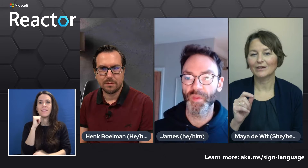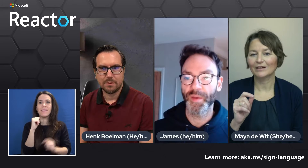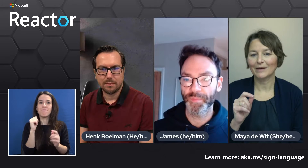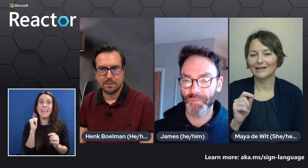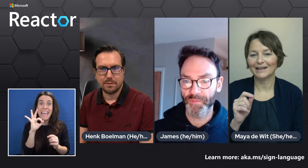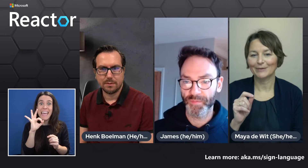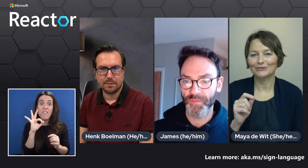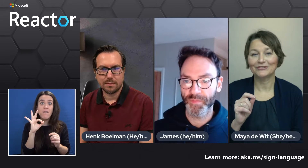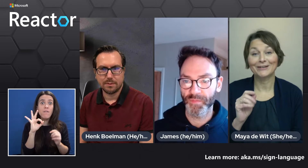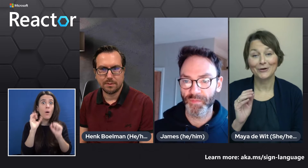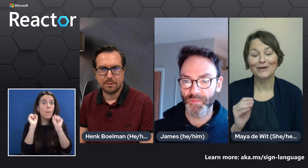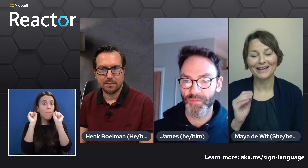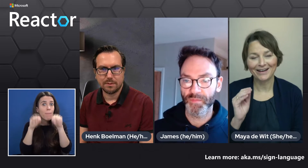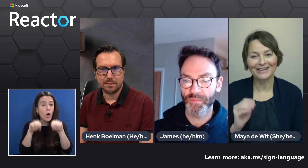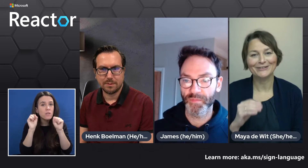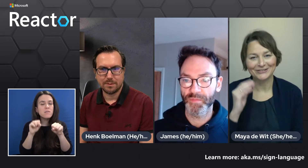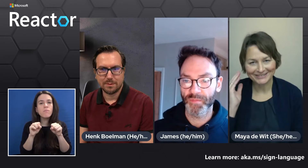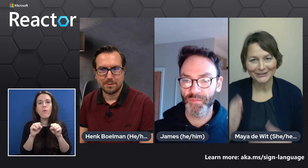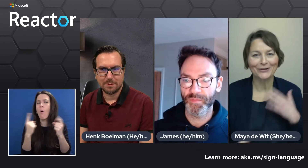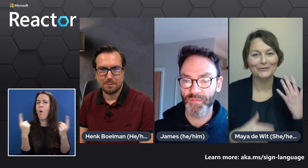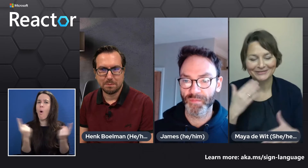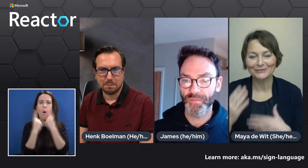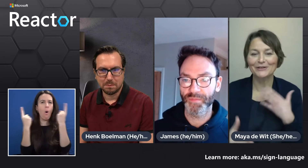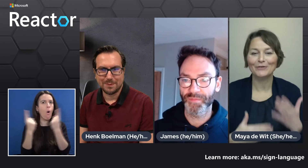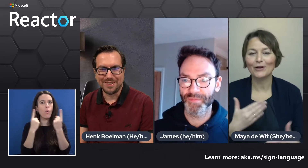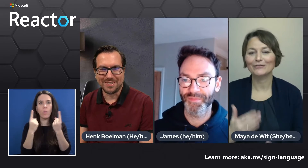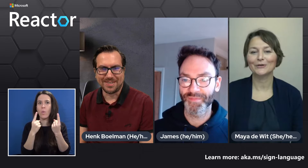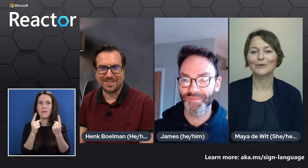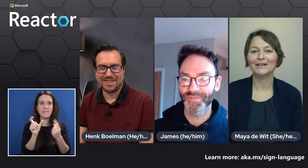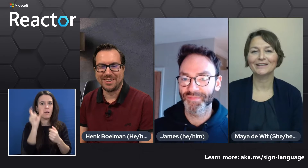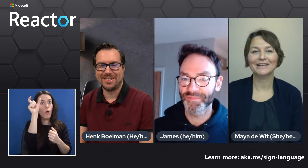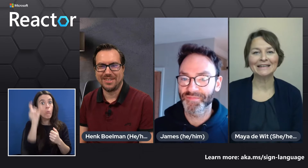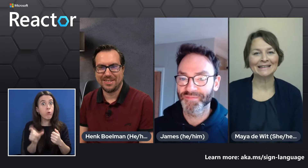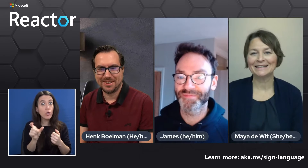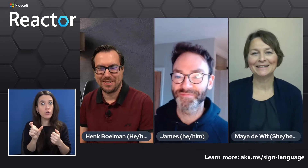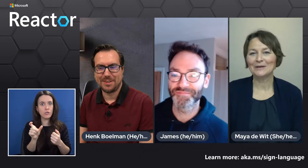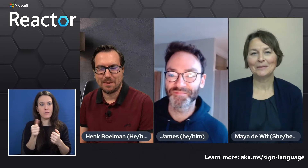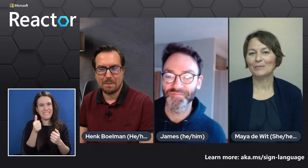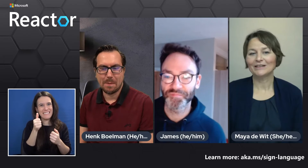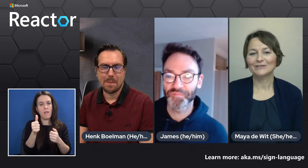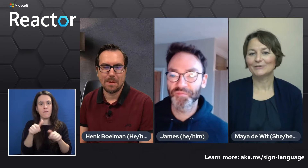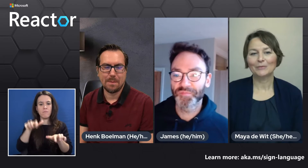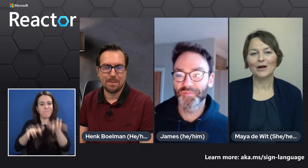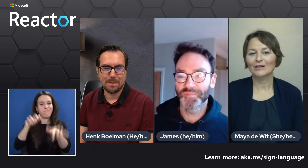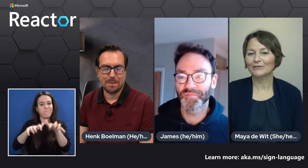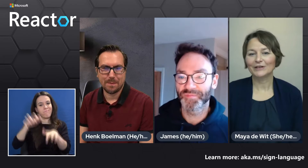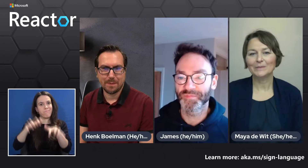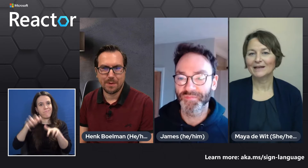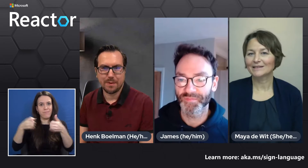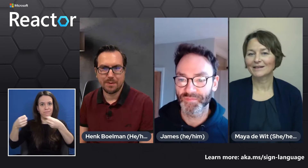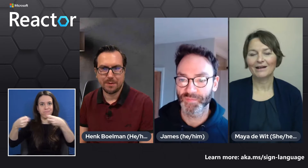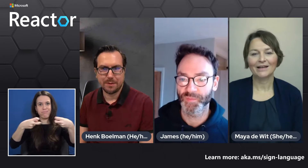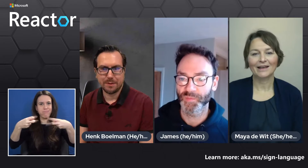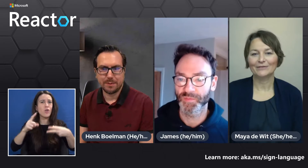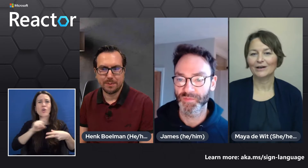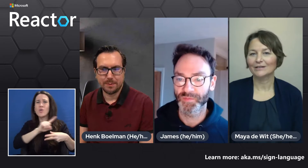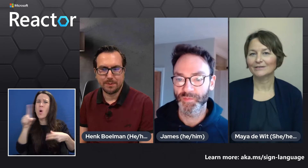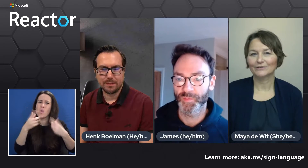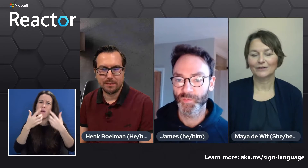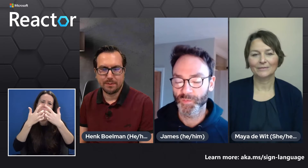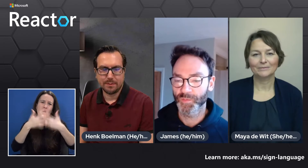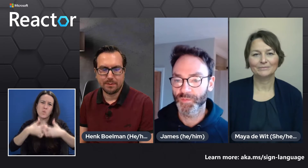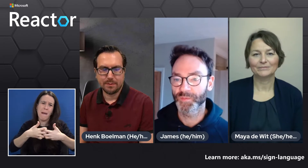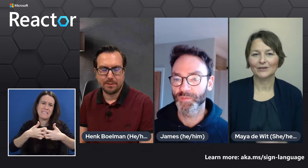not automatic captions. I know AI is, evolving quickly. But from all the feedback that I have